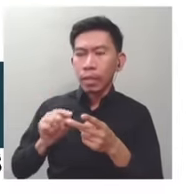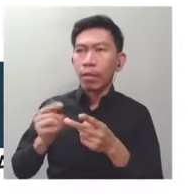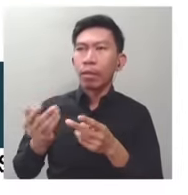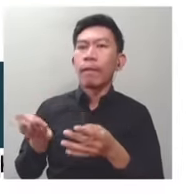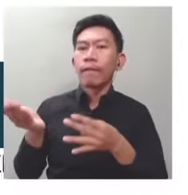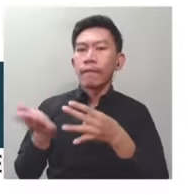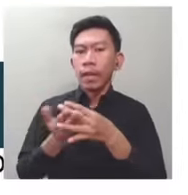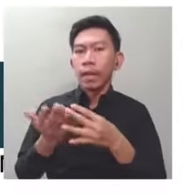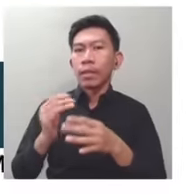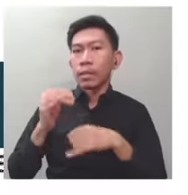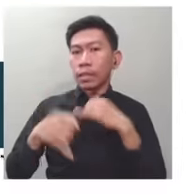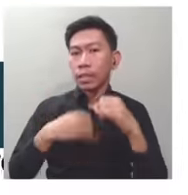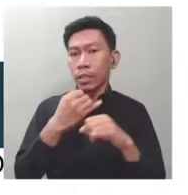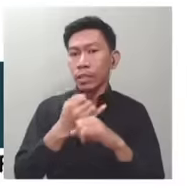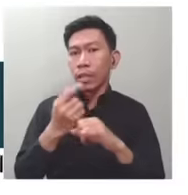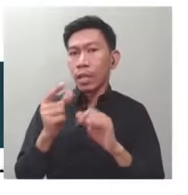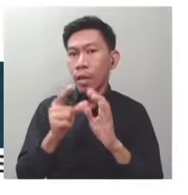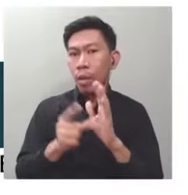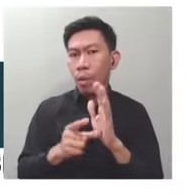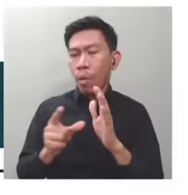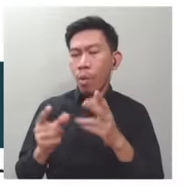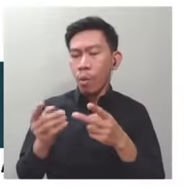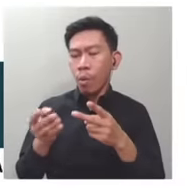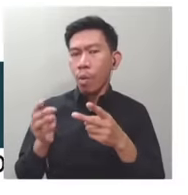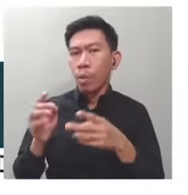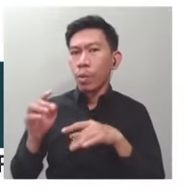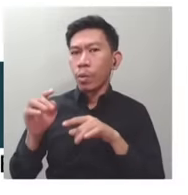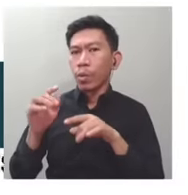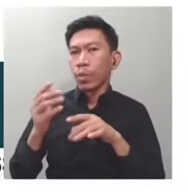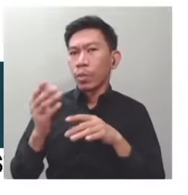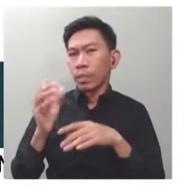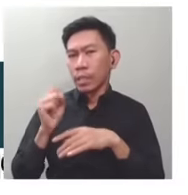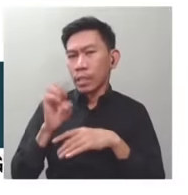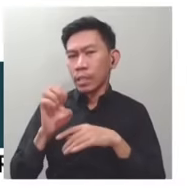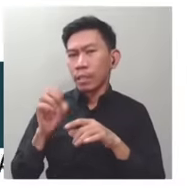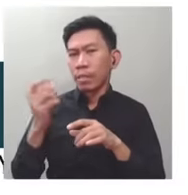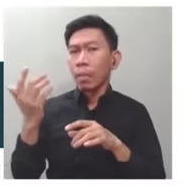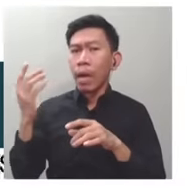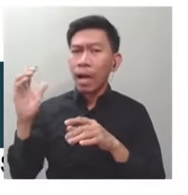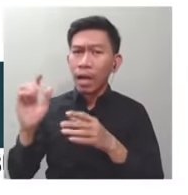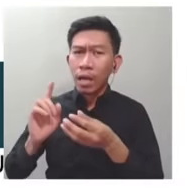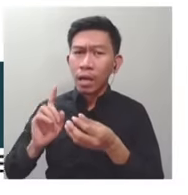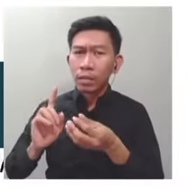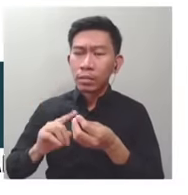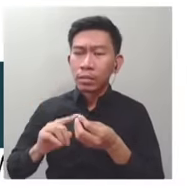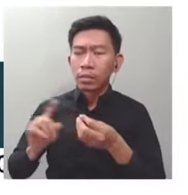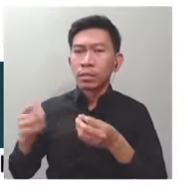International Tribunal, this time over the destruction of coral reefs in the West Philippine Sea.